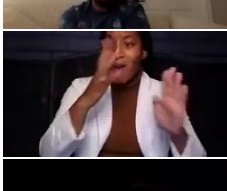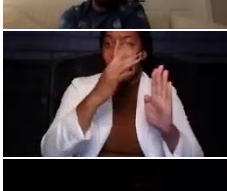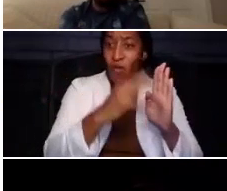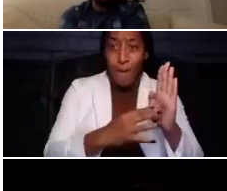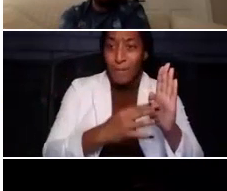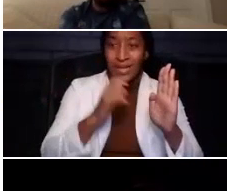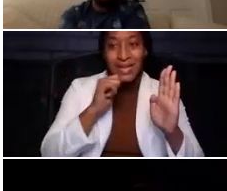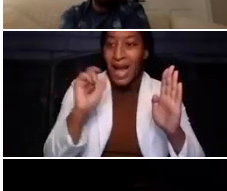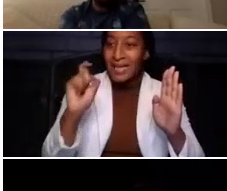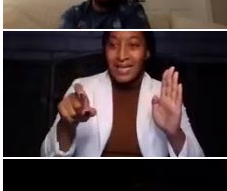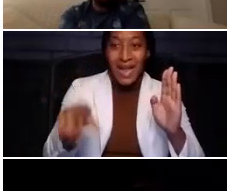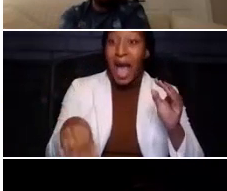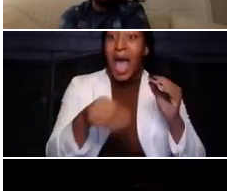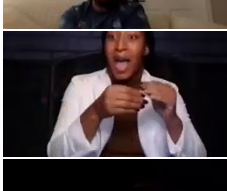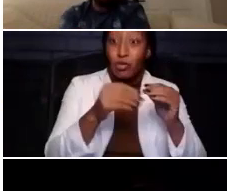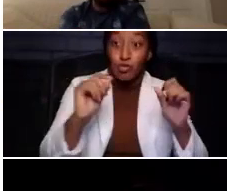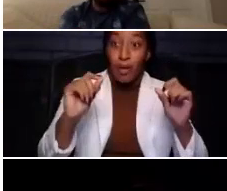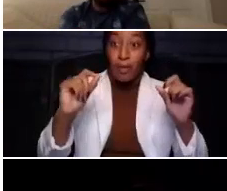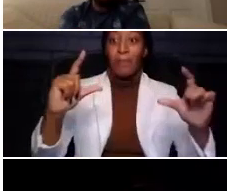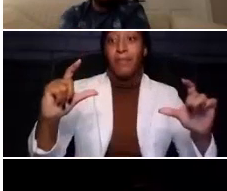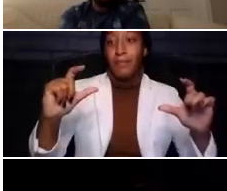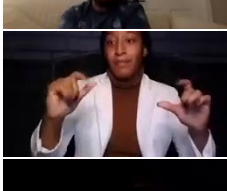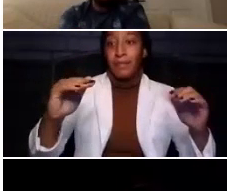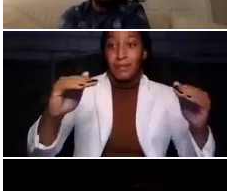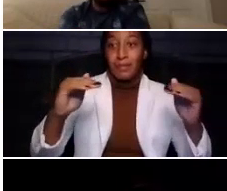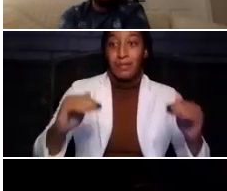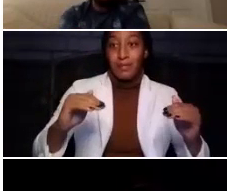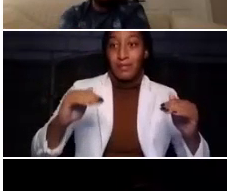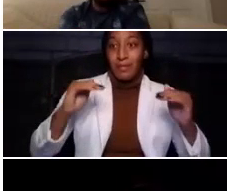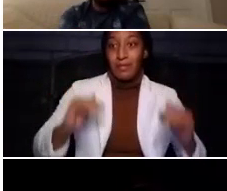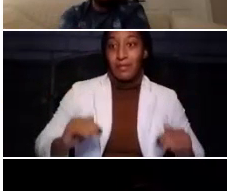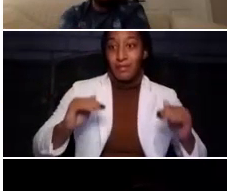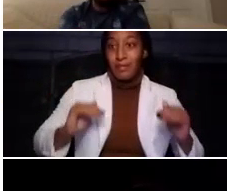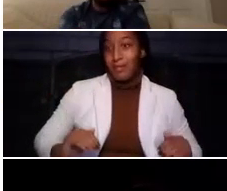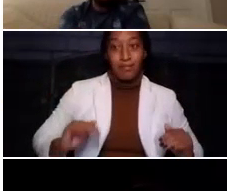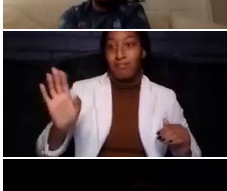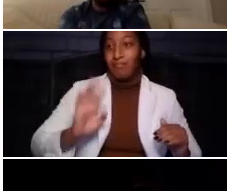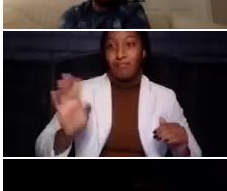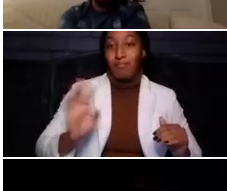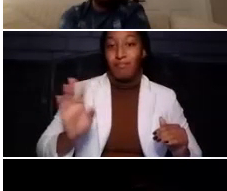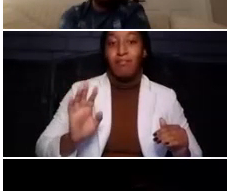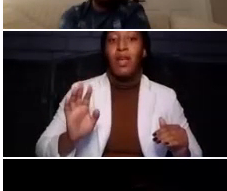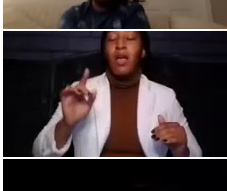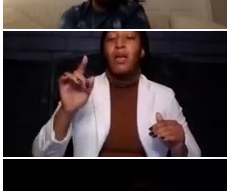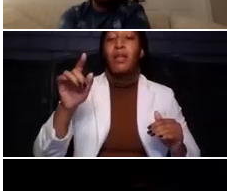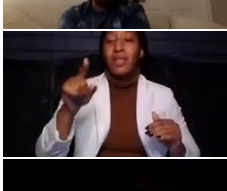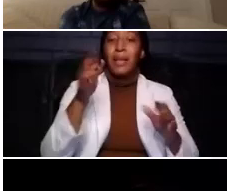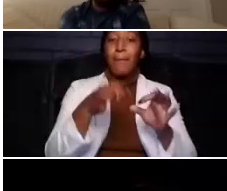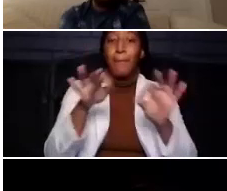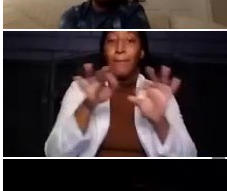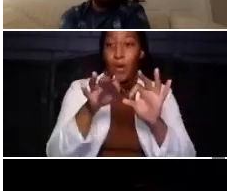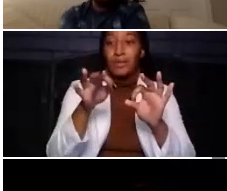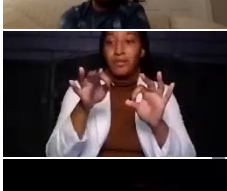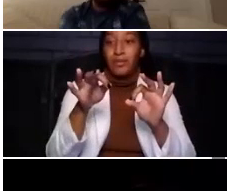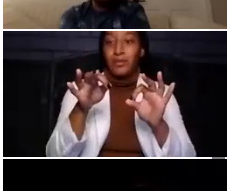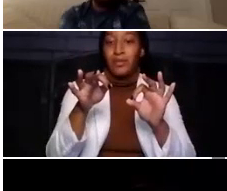So those things are very helpful to know when looking at the sample paper, you know, to